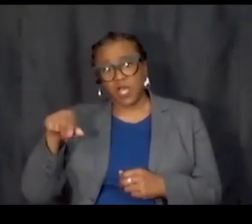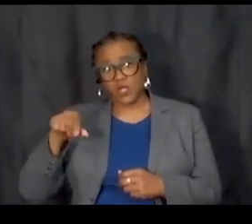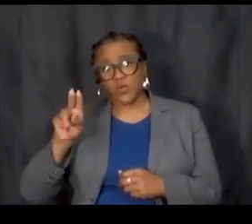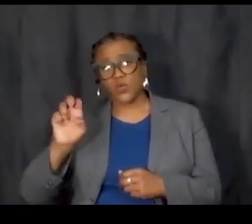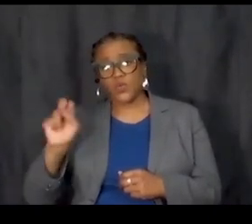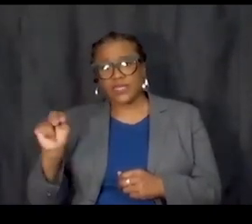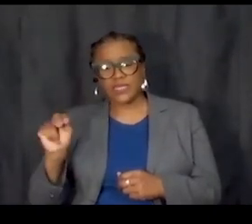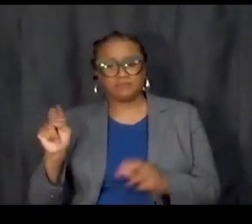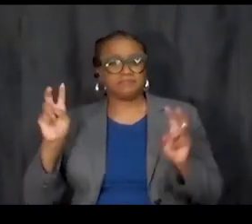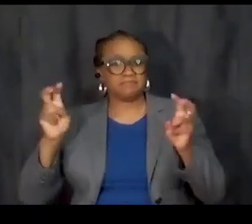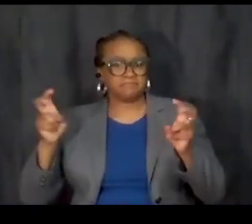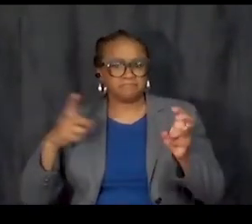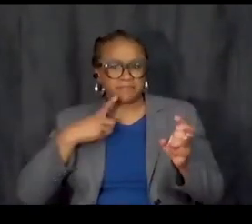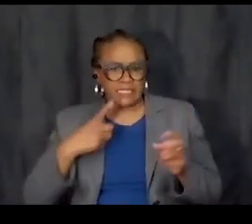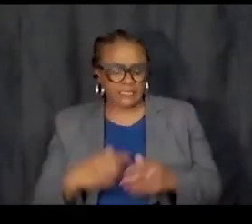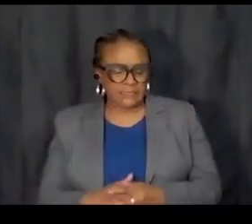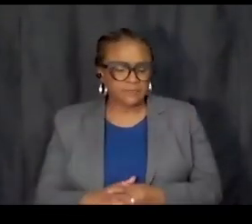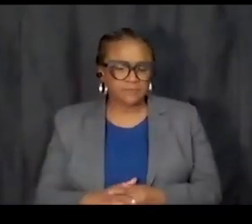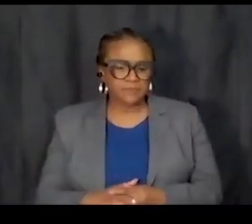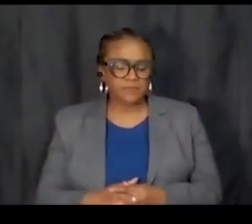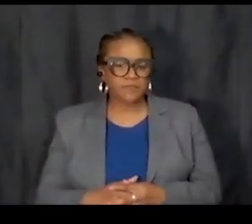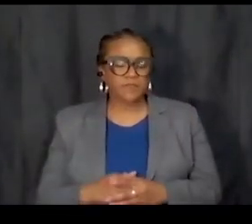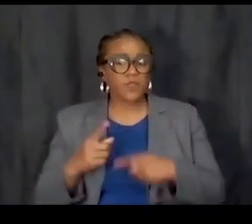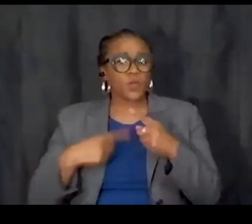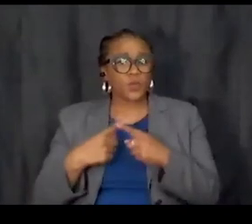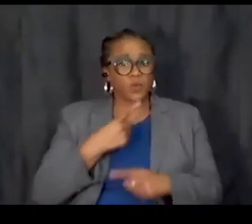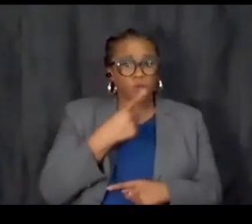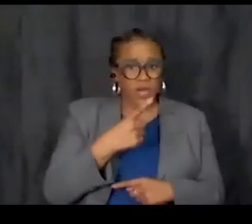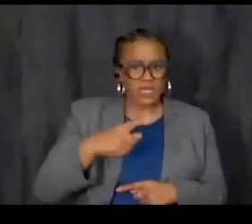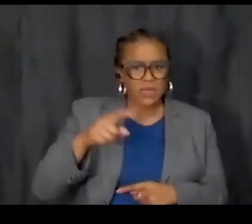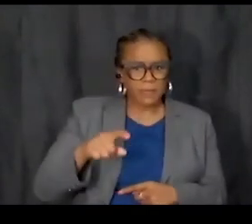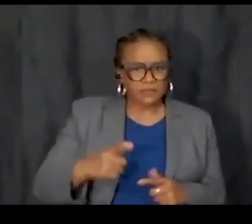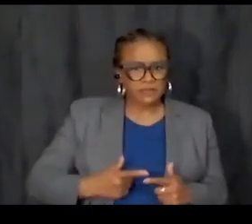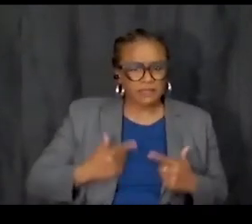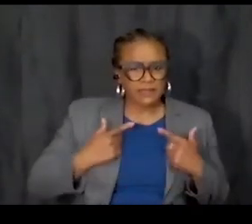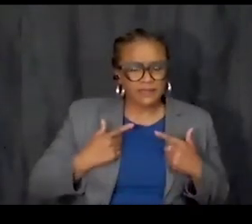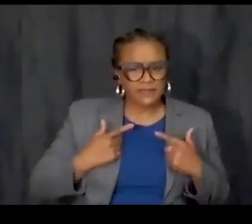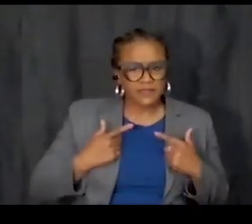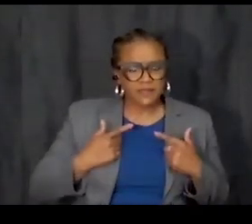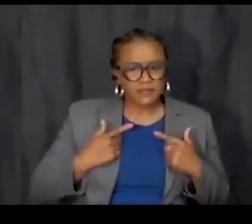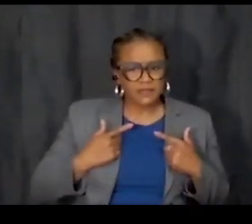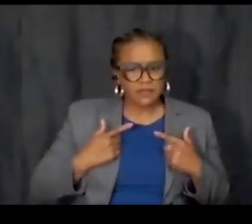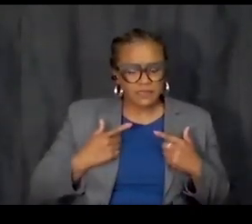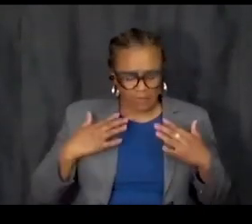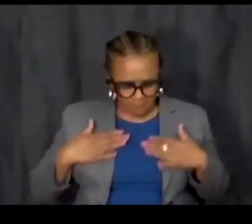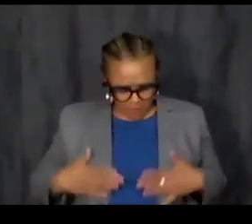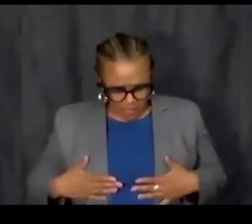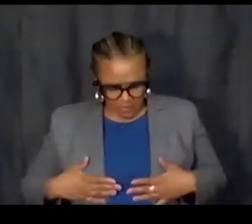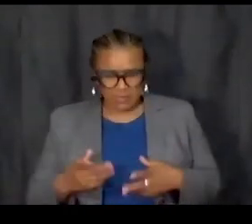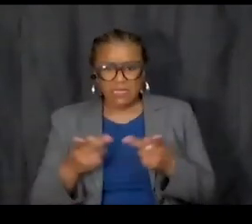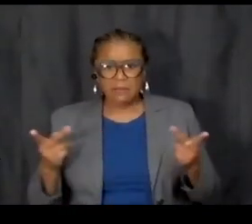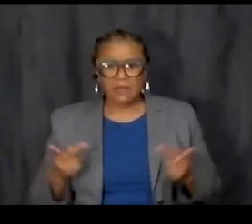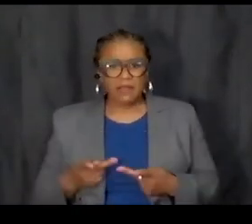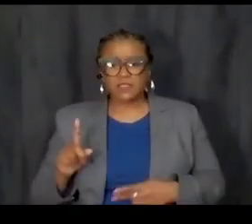goes as follows. When one has to live in a body in a place where it